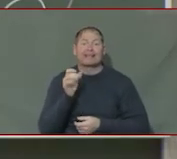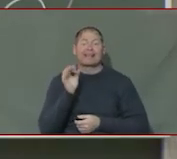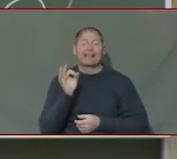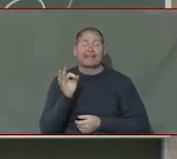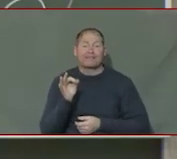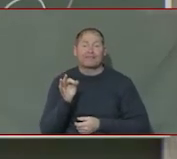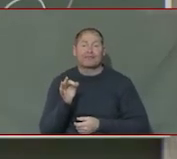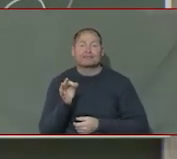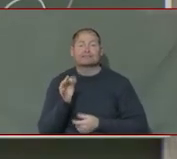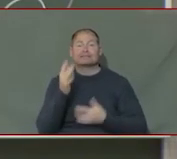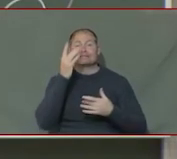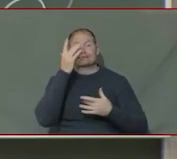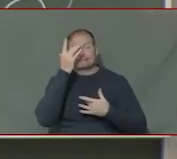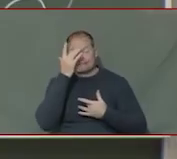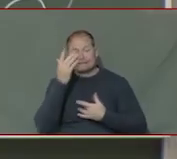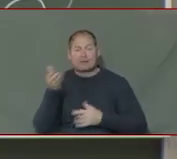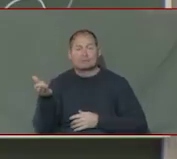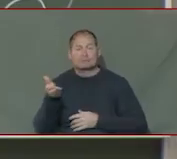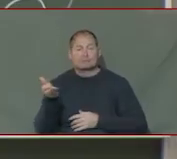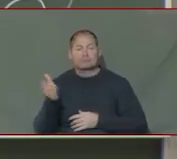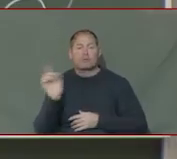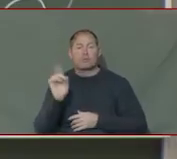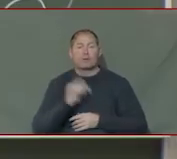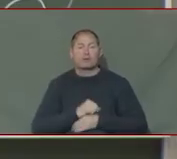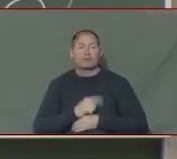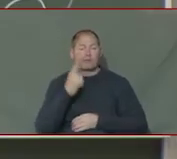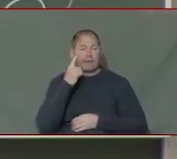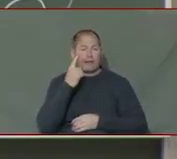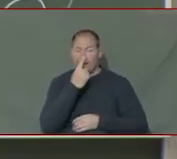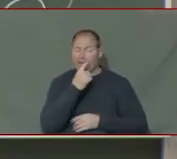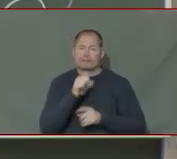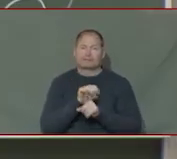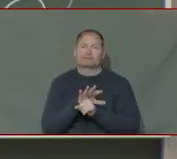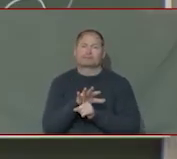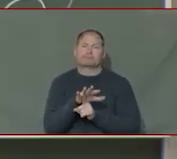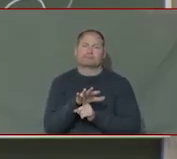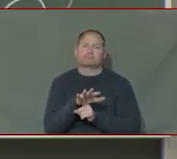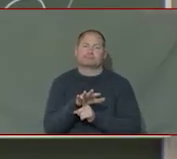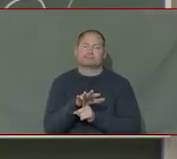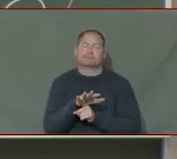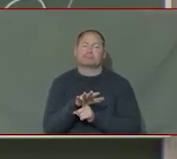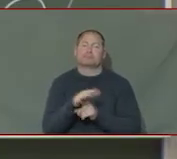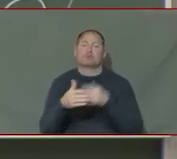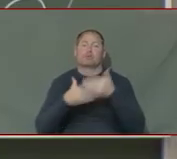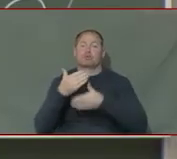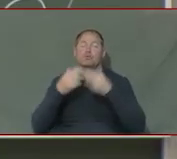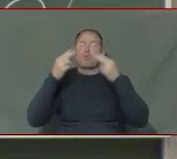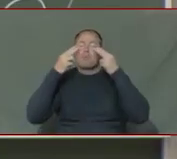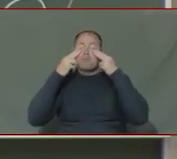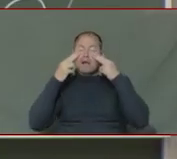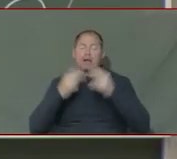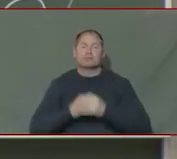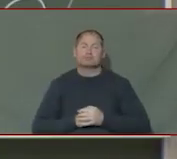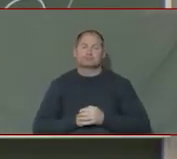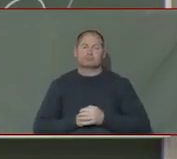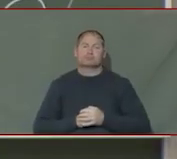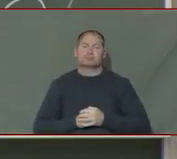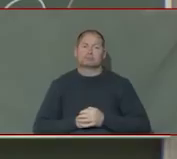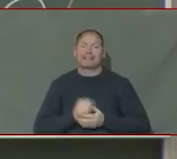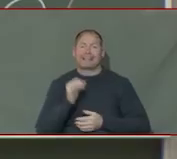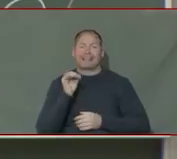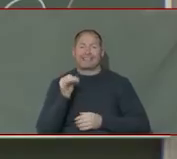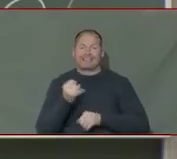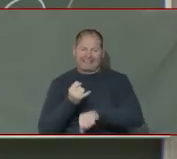mellitus. What is the consequence? First of all, their eyes are affected. Eventually they turn blind. The next thing, if they have wounds